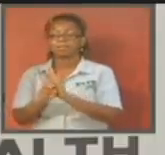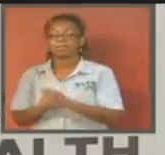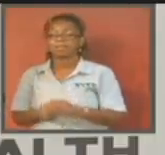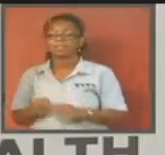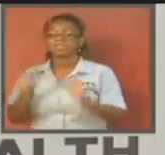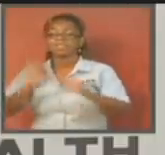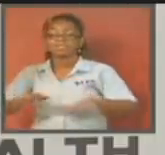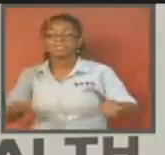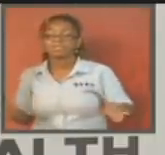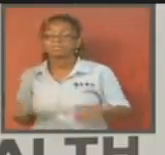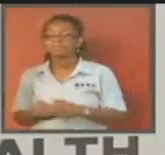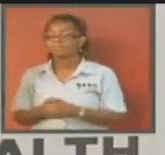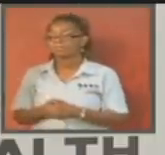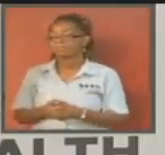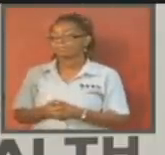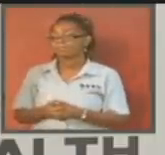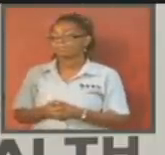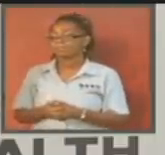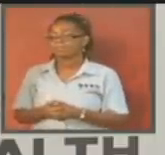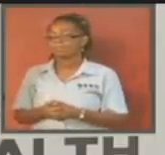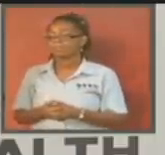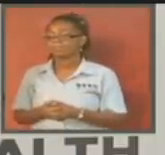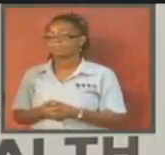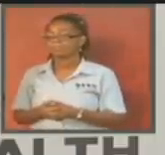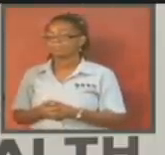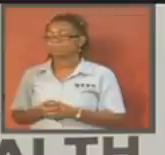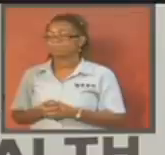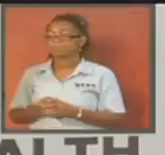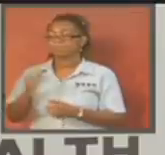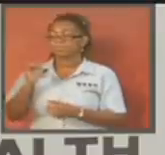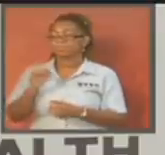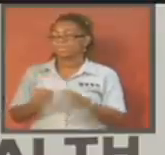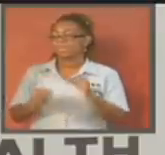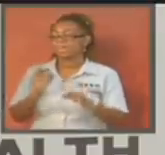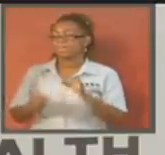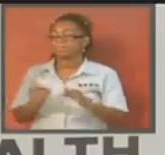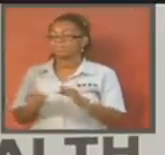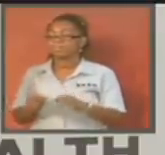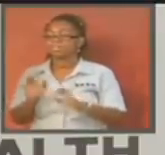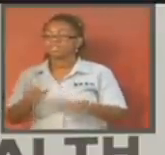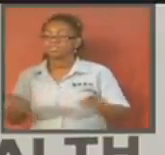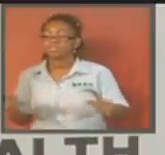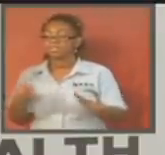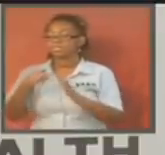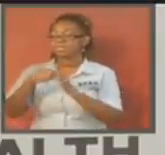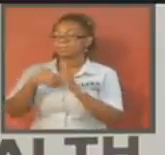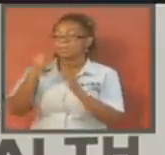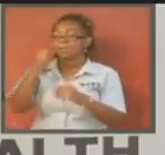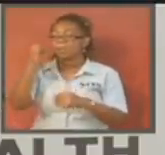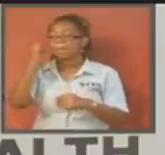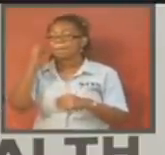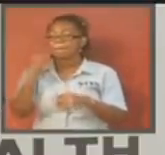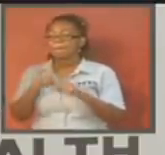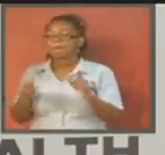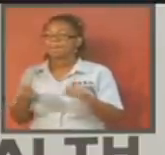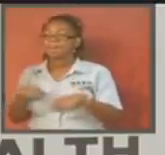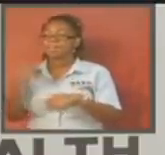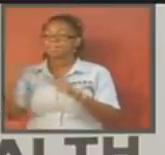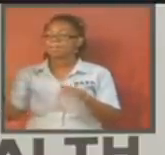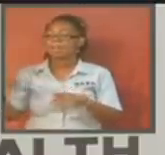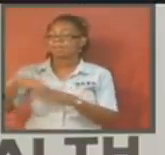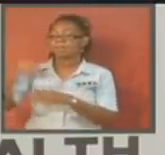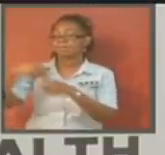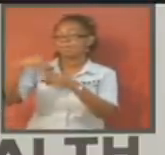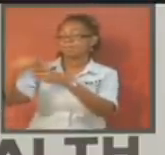they are not the index case, so if they are in the home and there's somebody else who is infected, we have to make sure